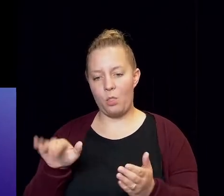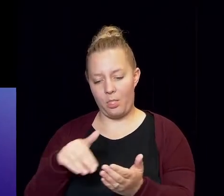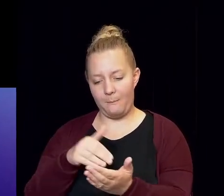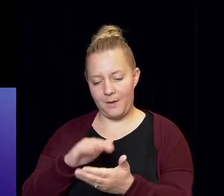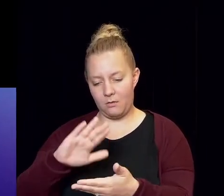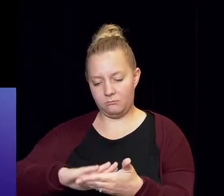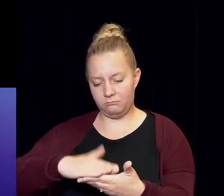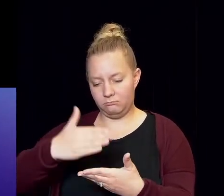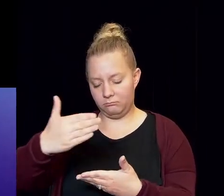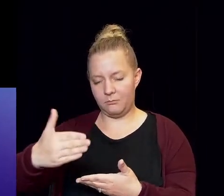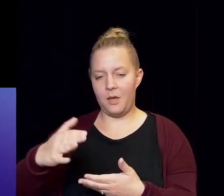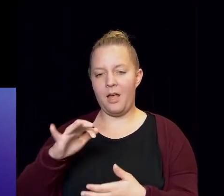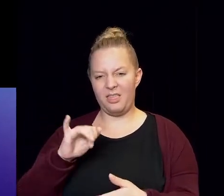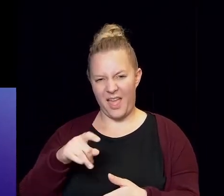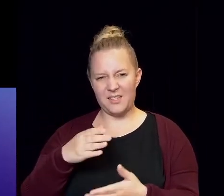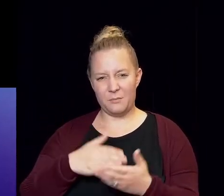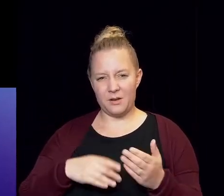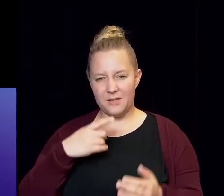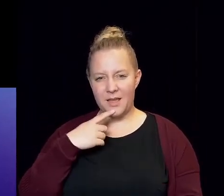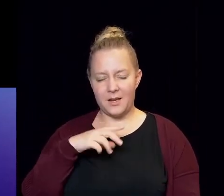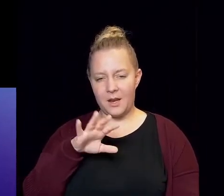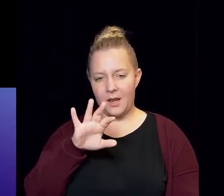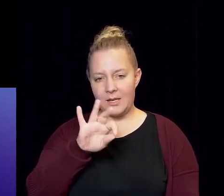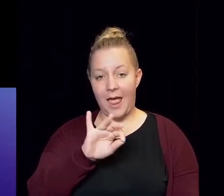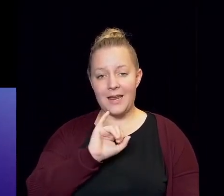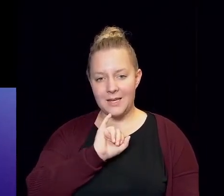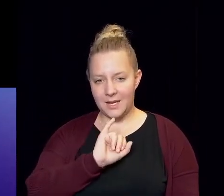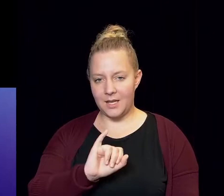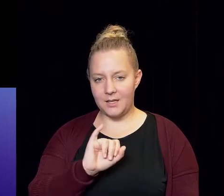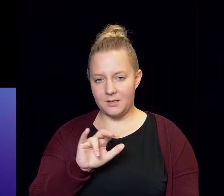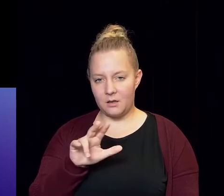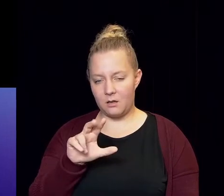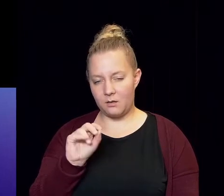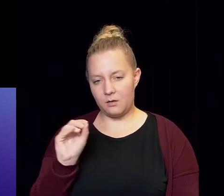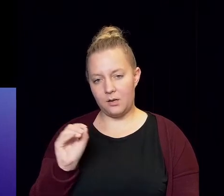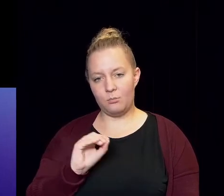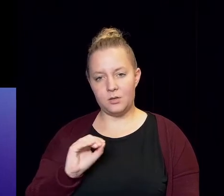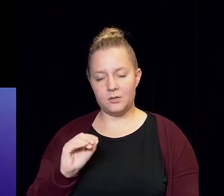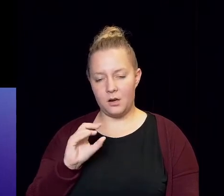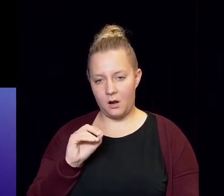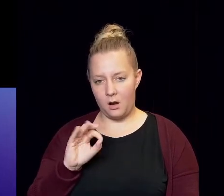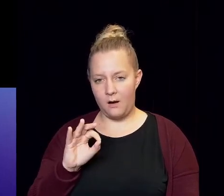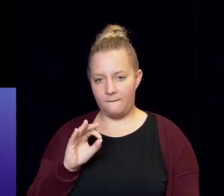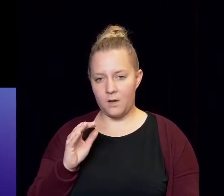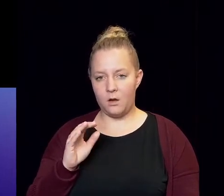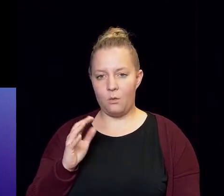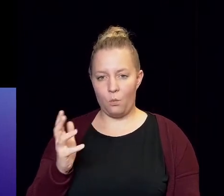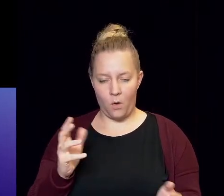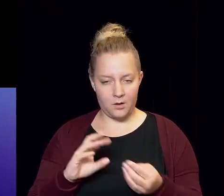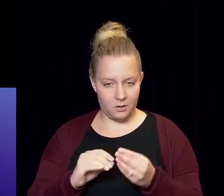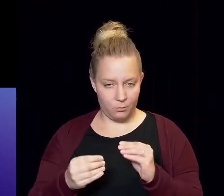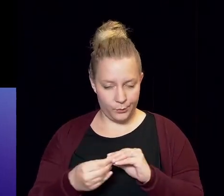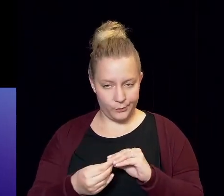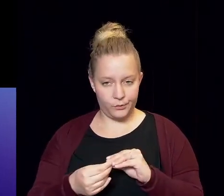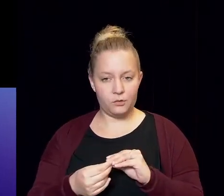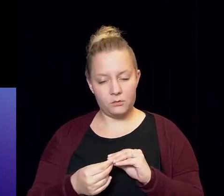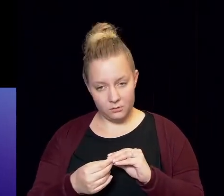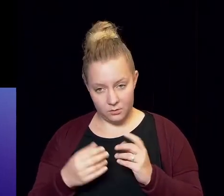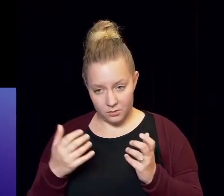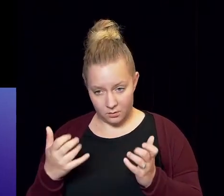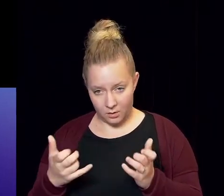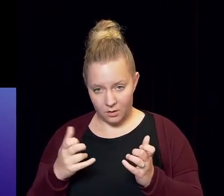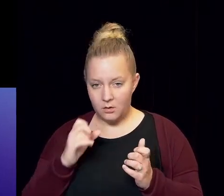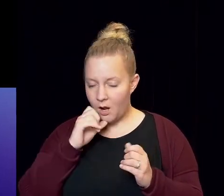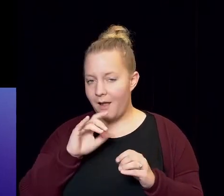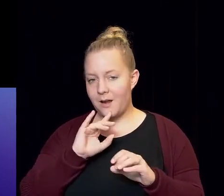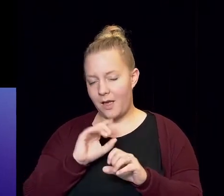flap. This was the flap that said 9 is 30% of what number? Now, it's